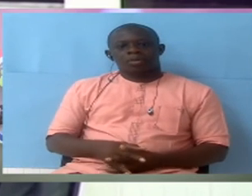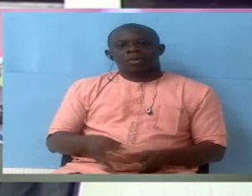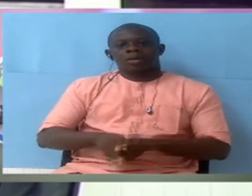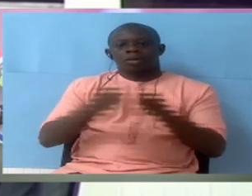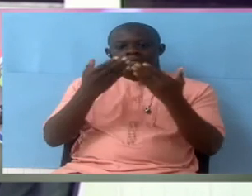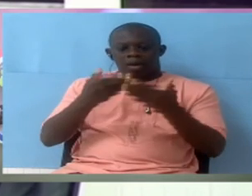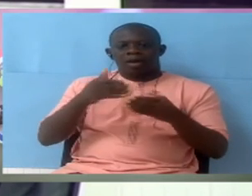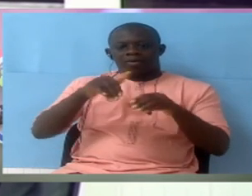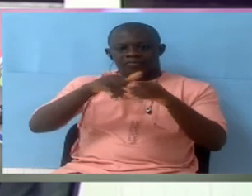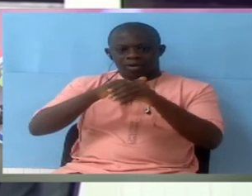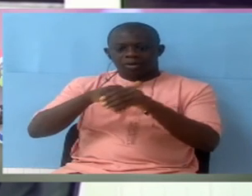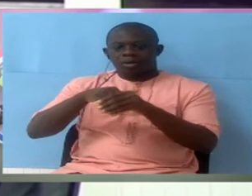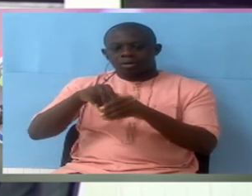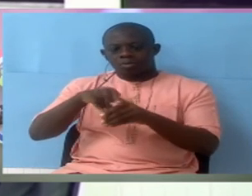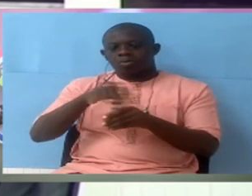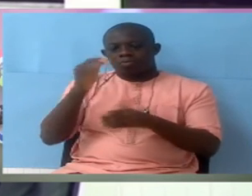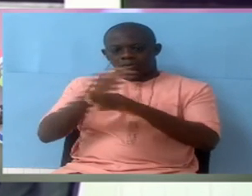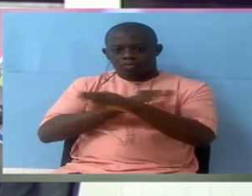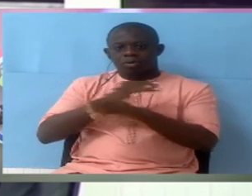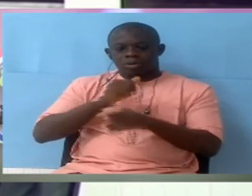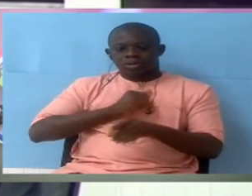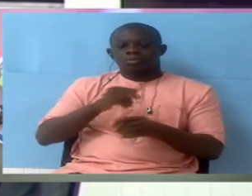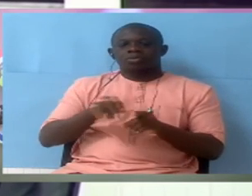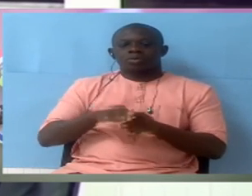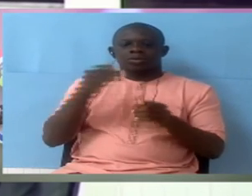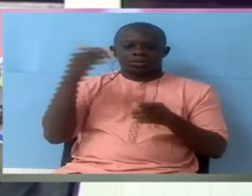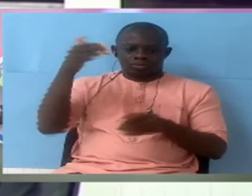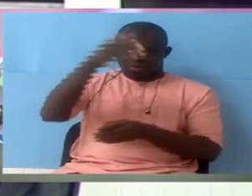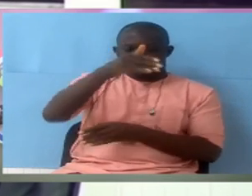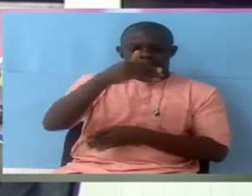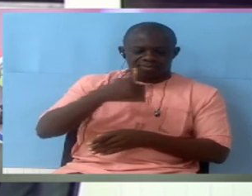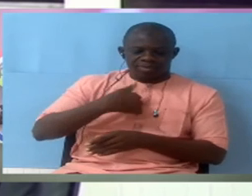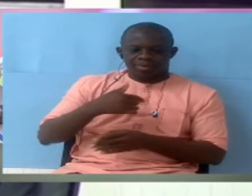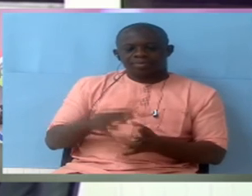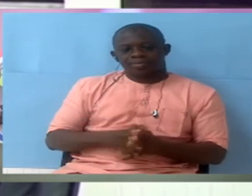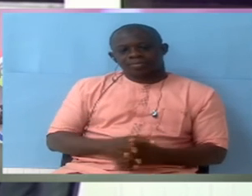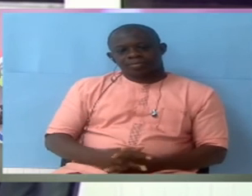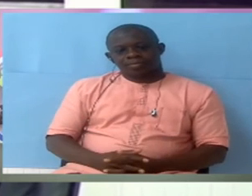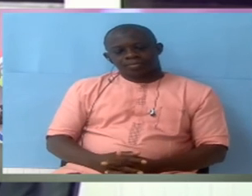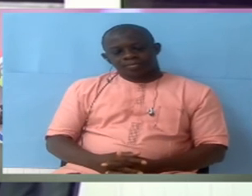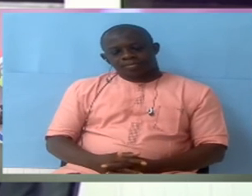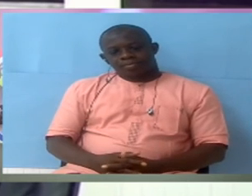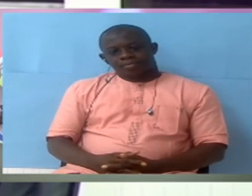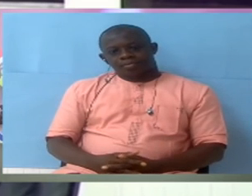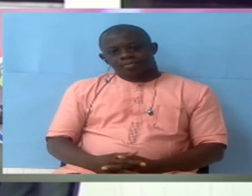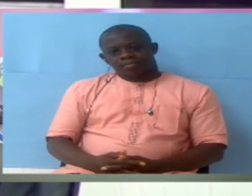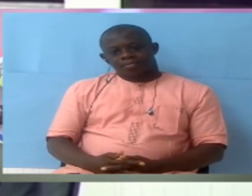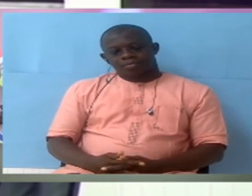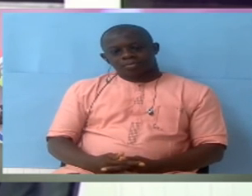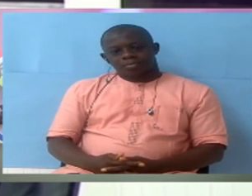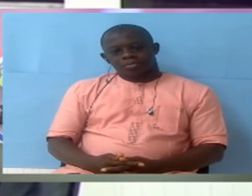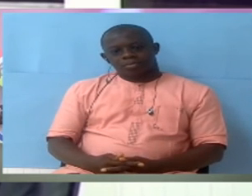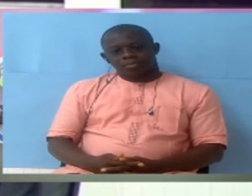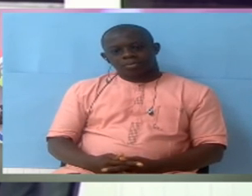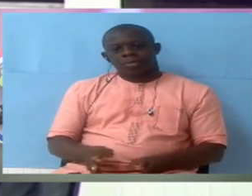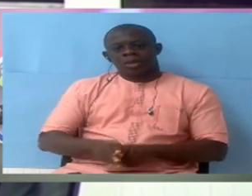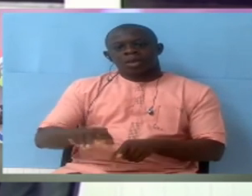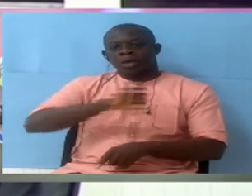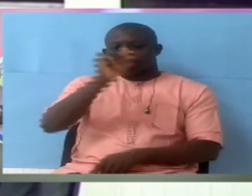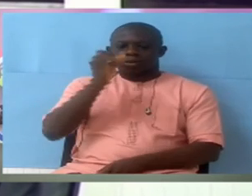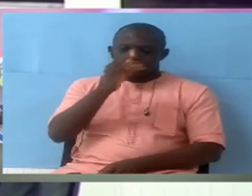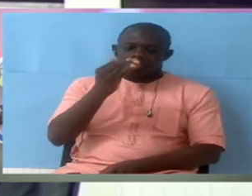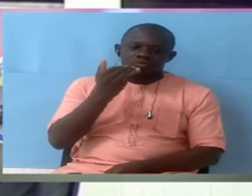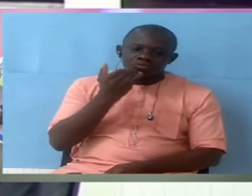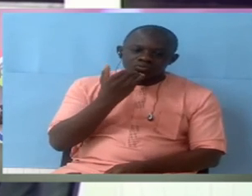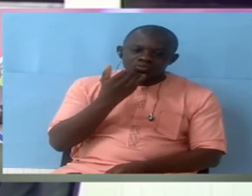colleagues started coming to me. Ñi nga xamne ñu suma natango ñu commencé nak di ñew ci man. And said sorry. Ñu